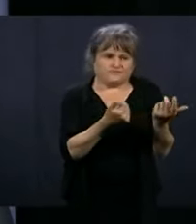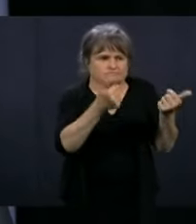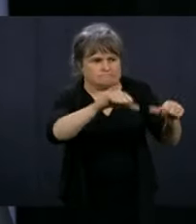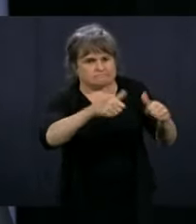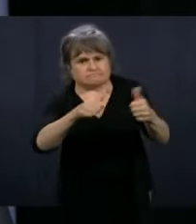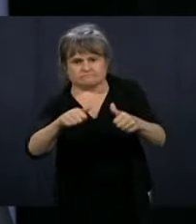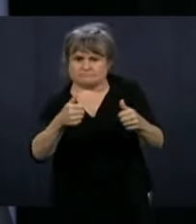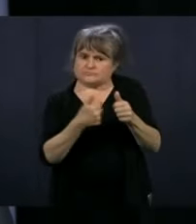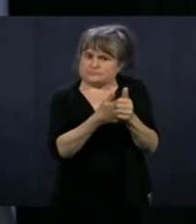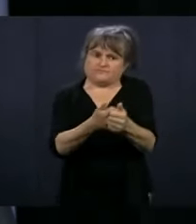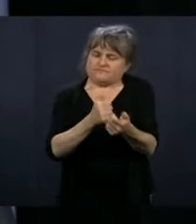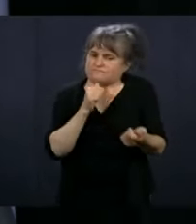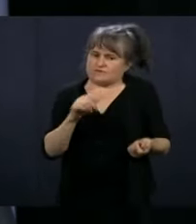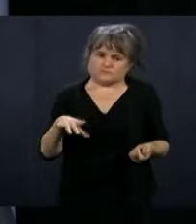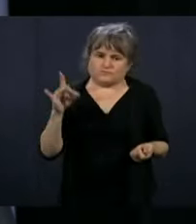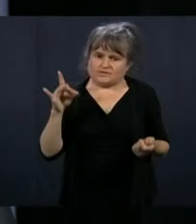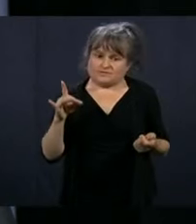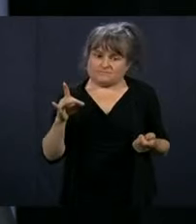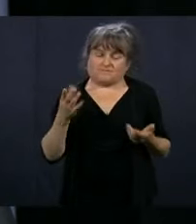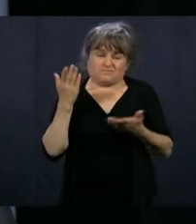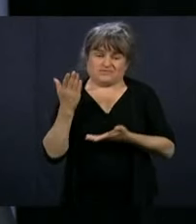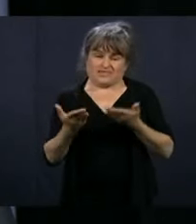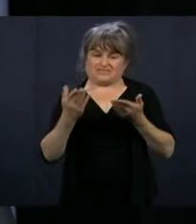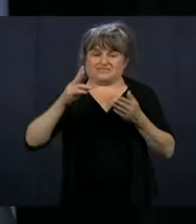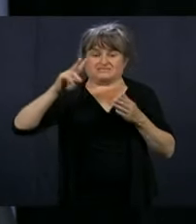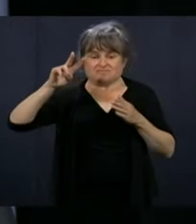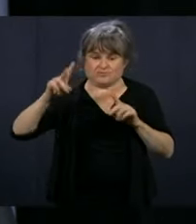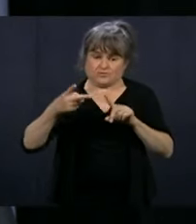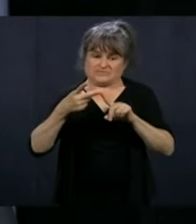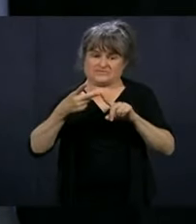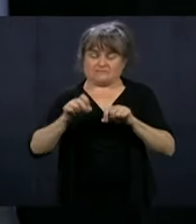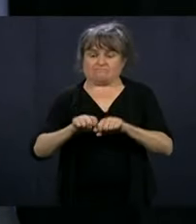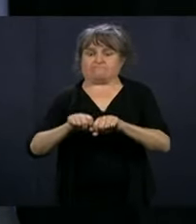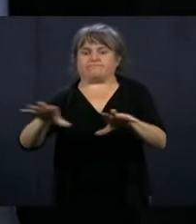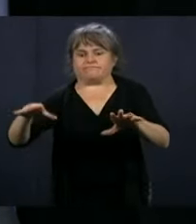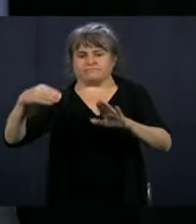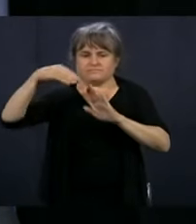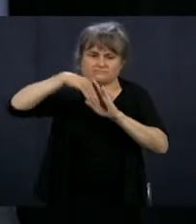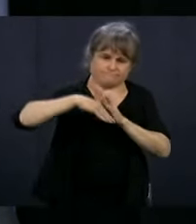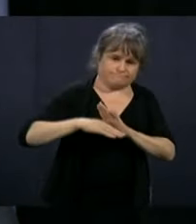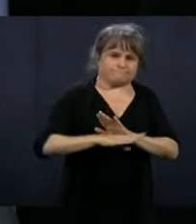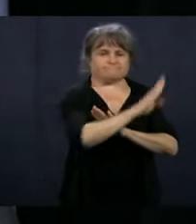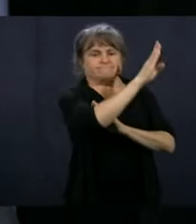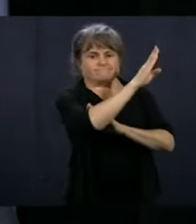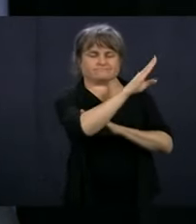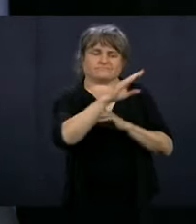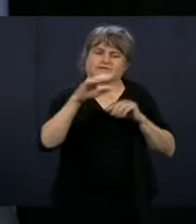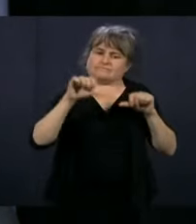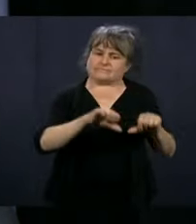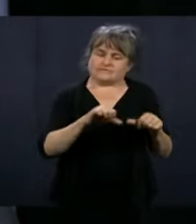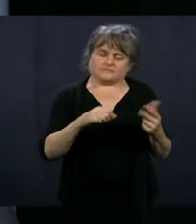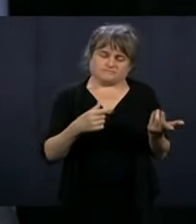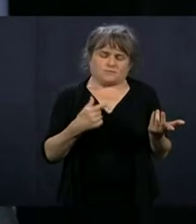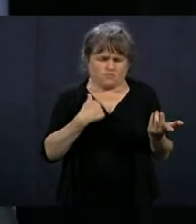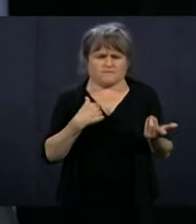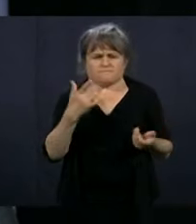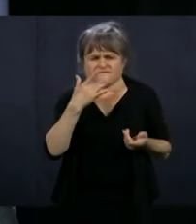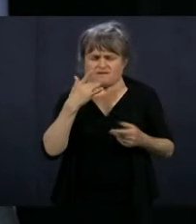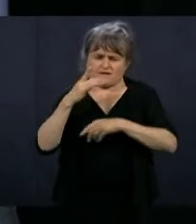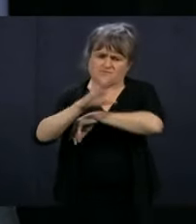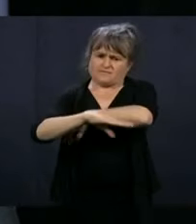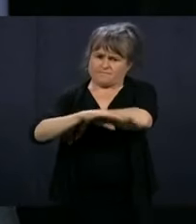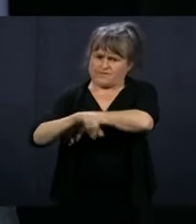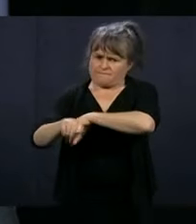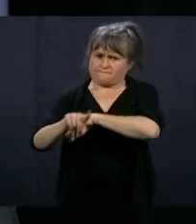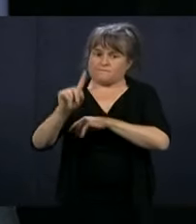follow. We don't hope so, but there might be a second wave. What we would wish is that all students go back to school